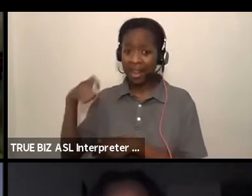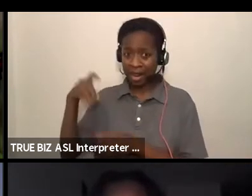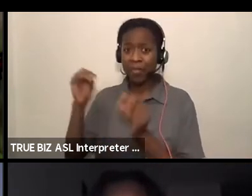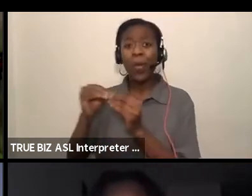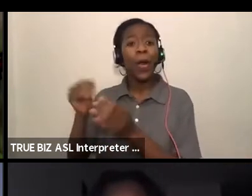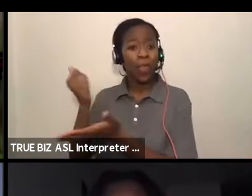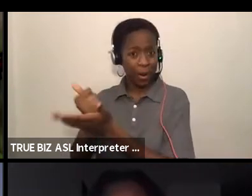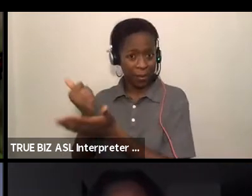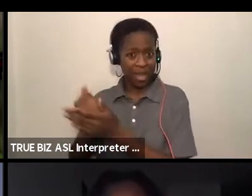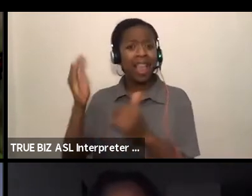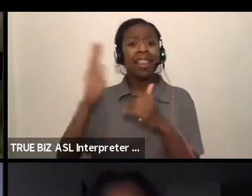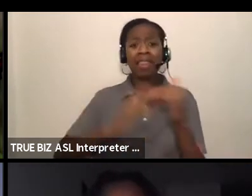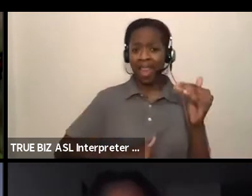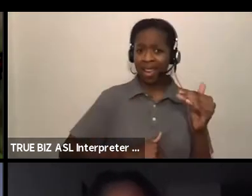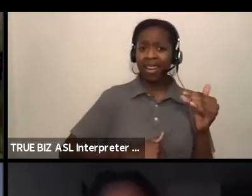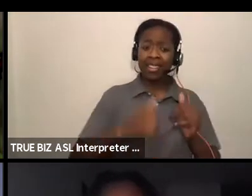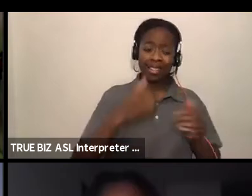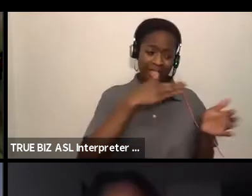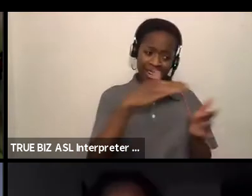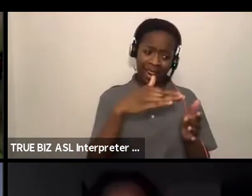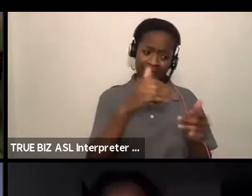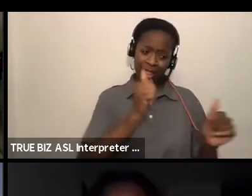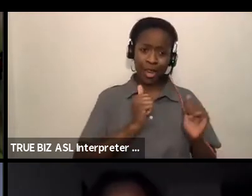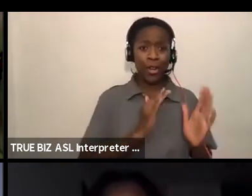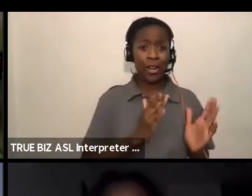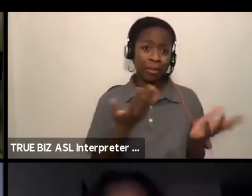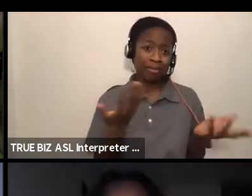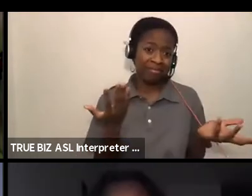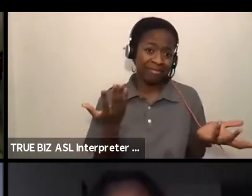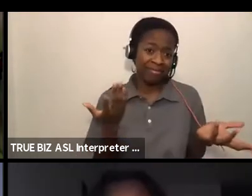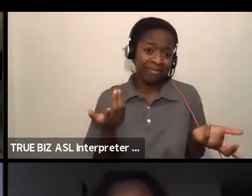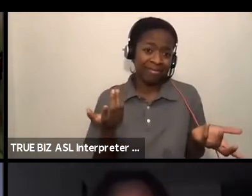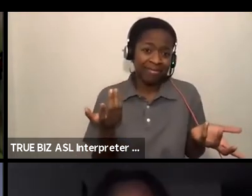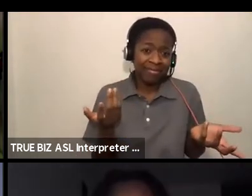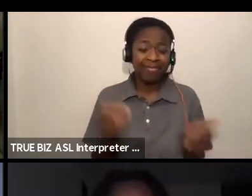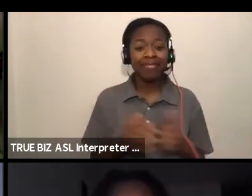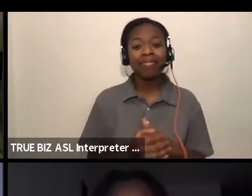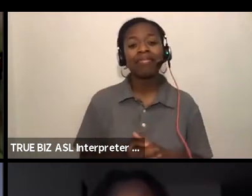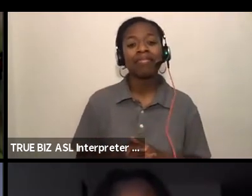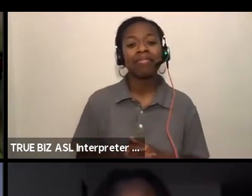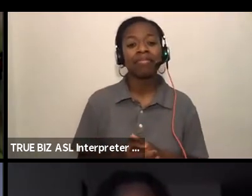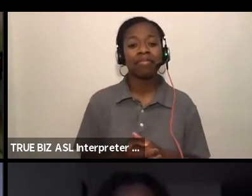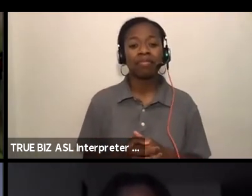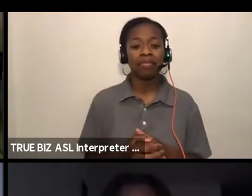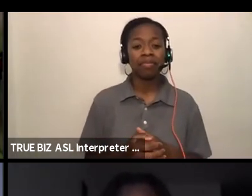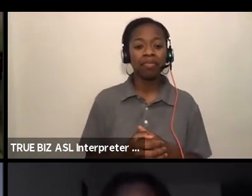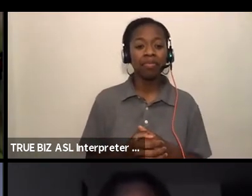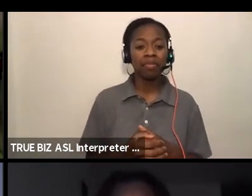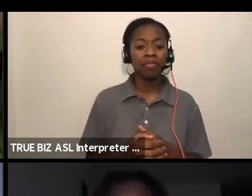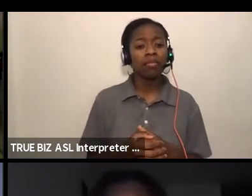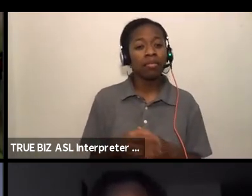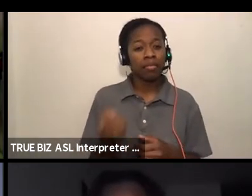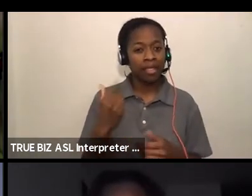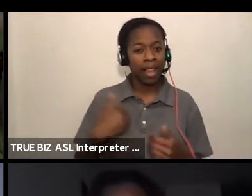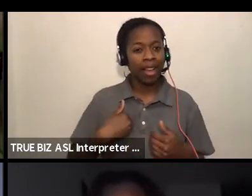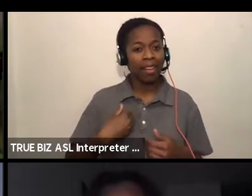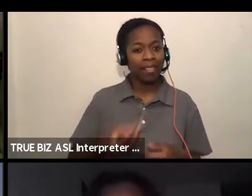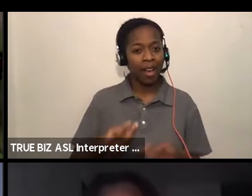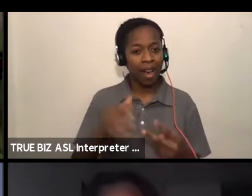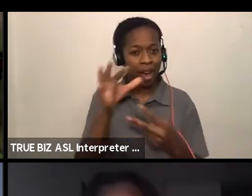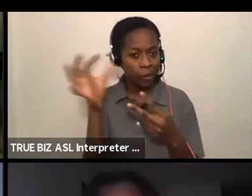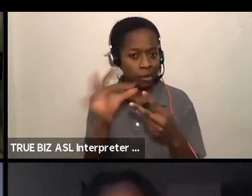it's like a hard truth and it's a hard humor, but it's just like you have these two options, whether it's to